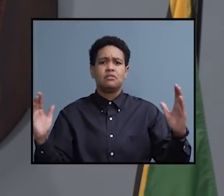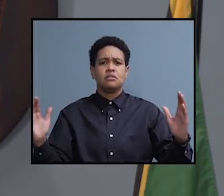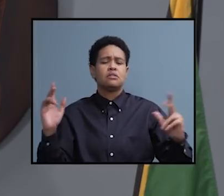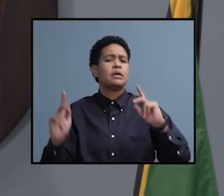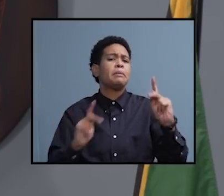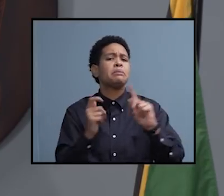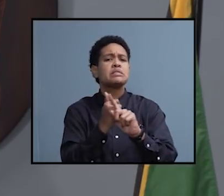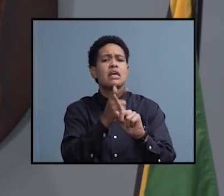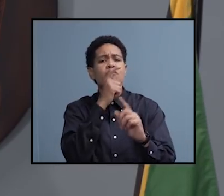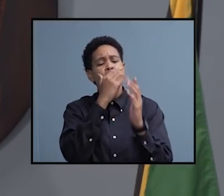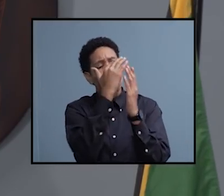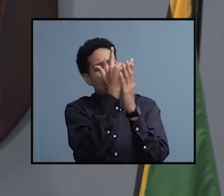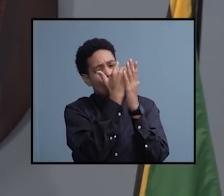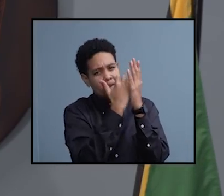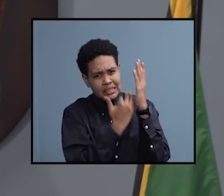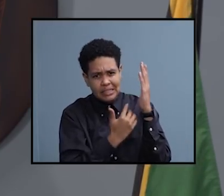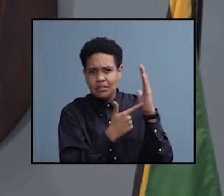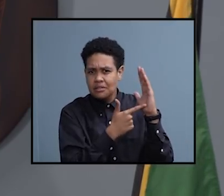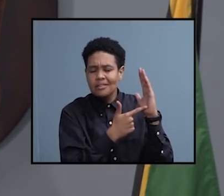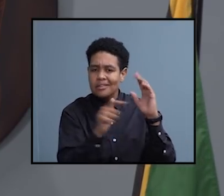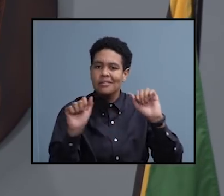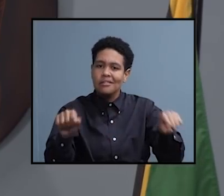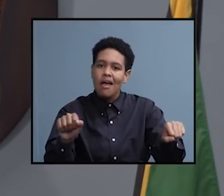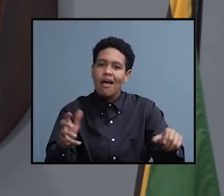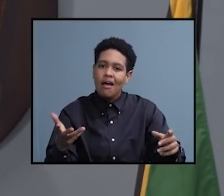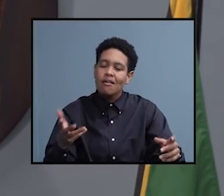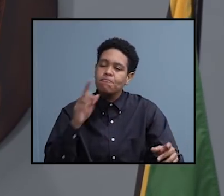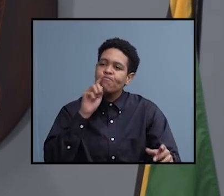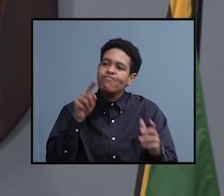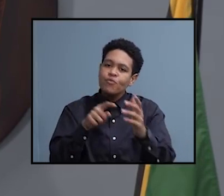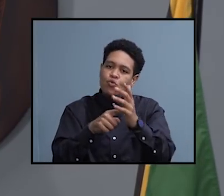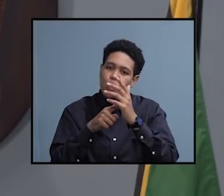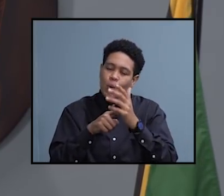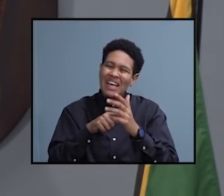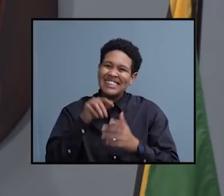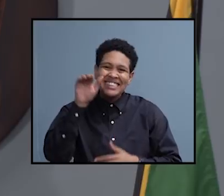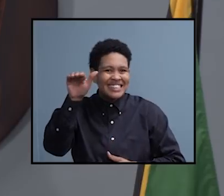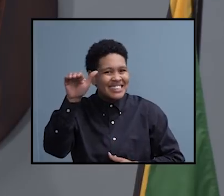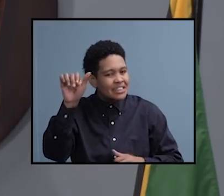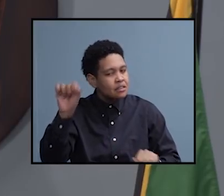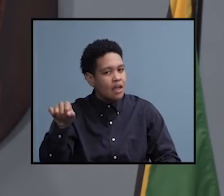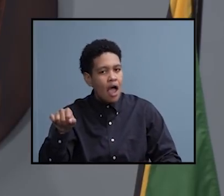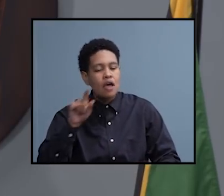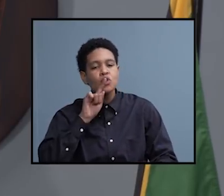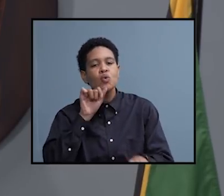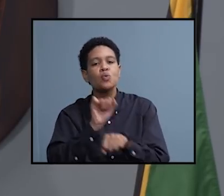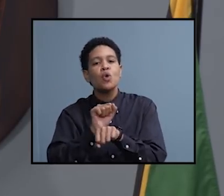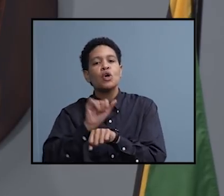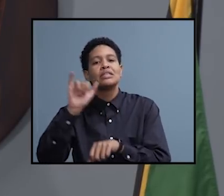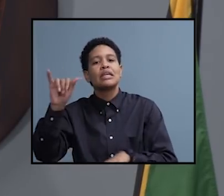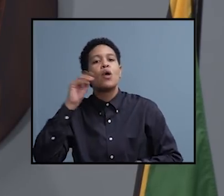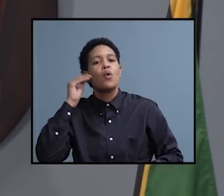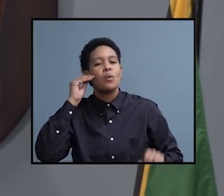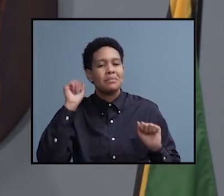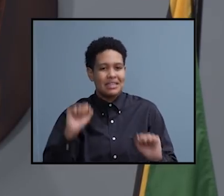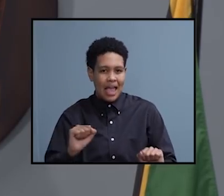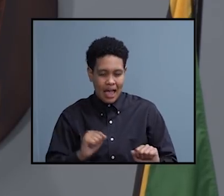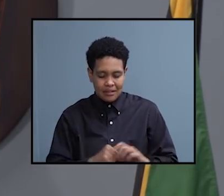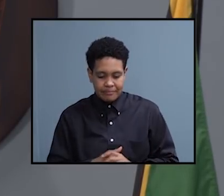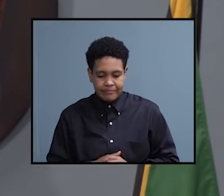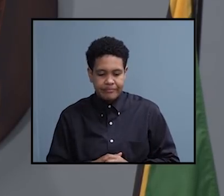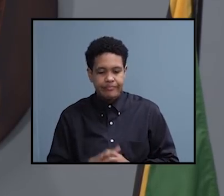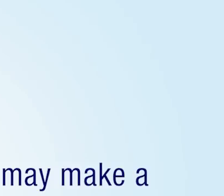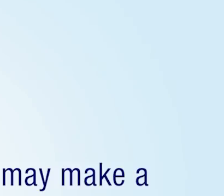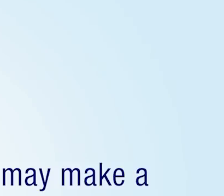persons listed can make a request to work from home. So,